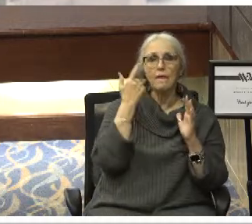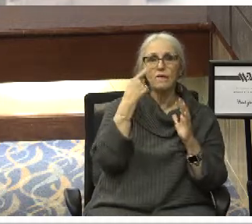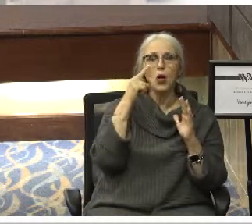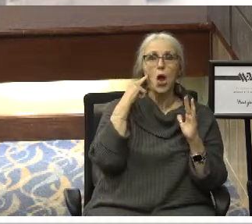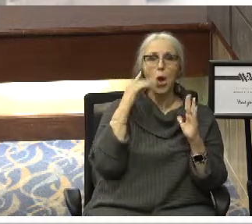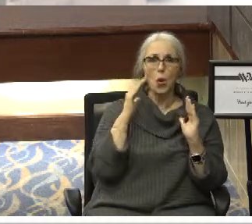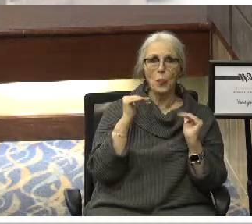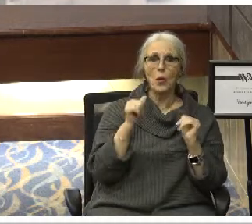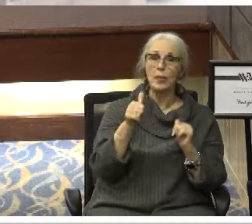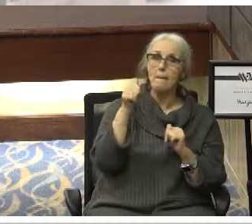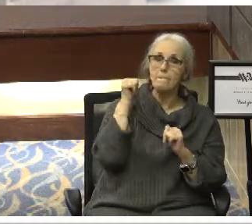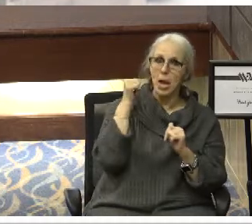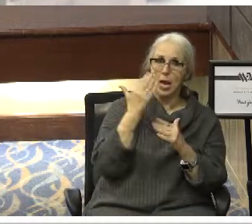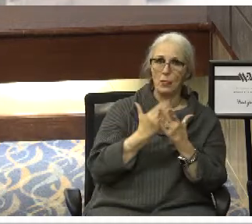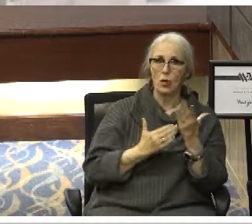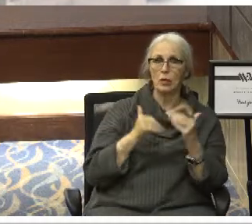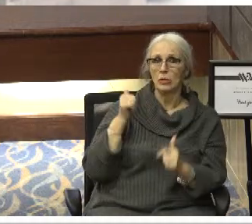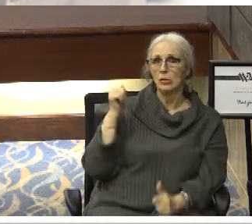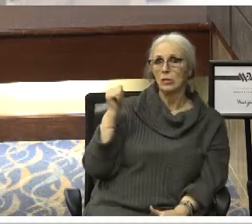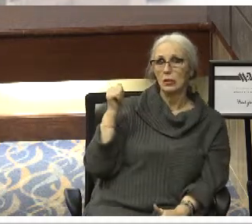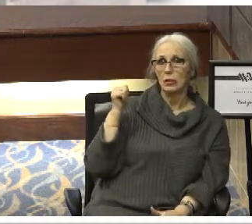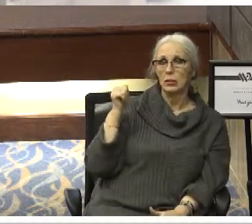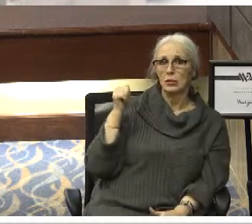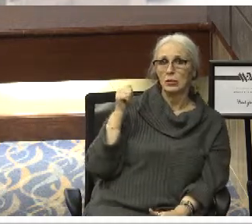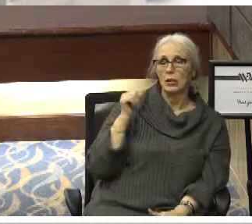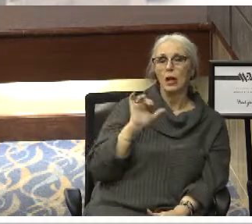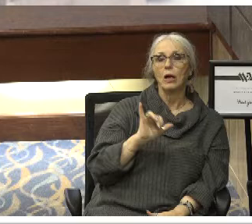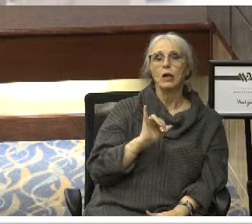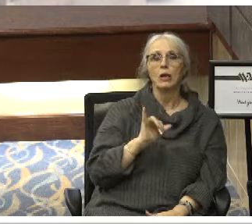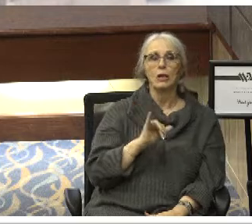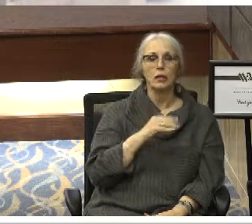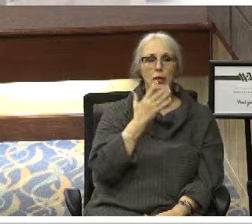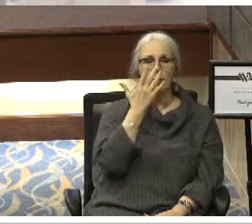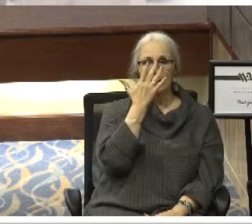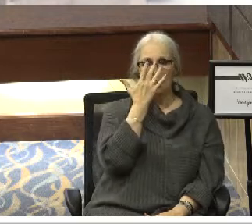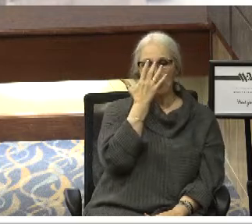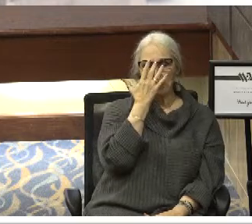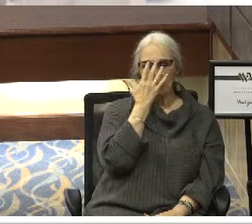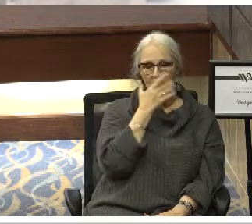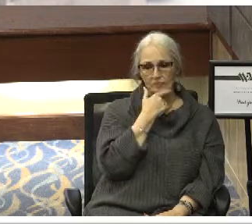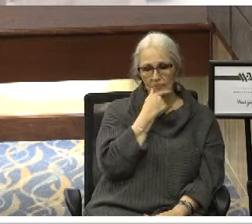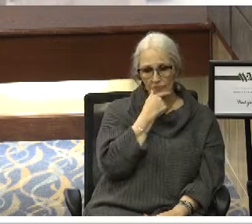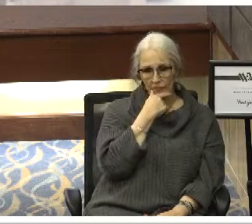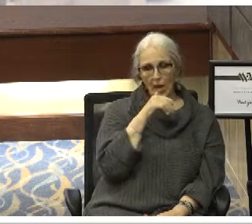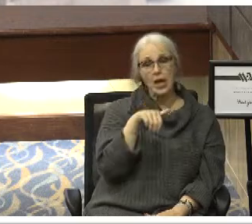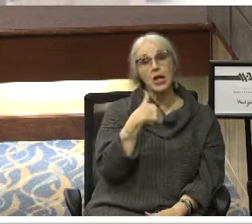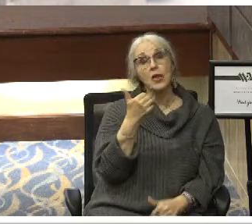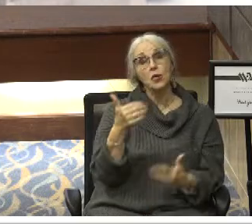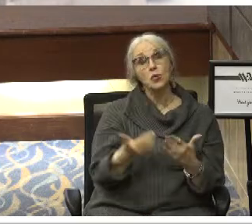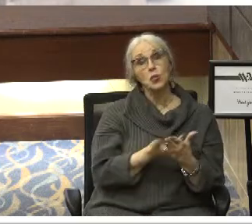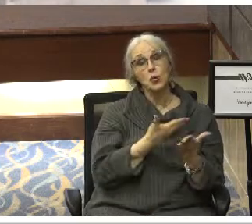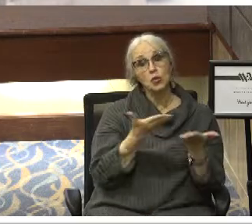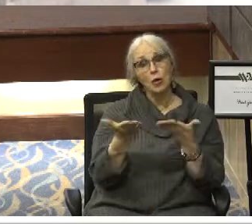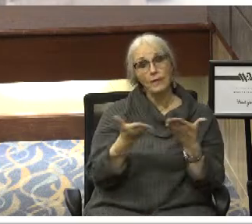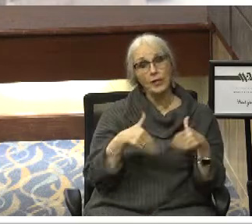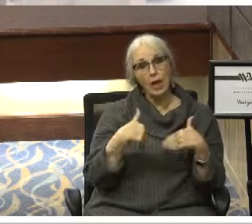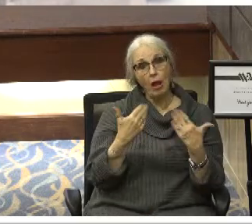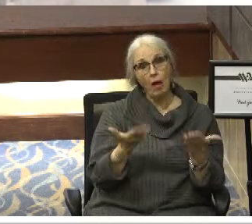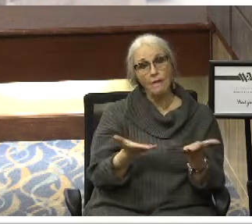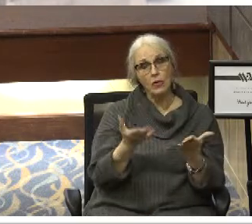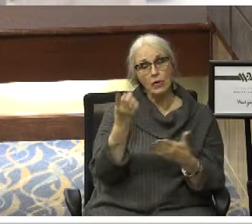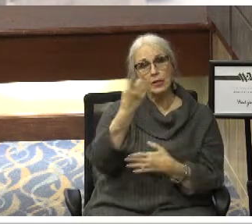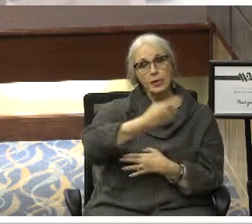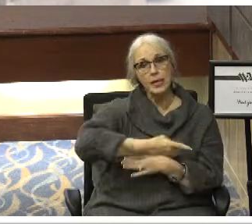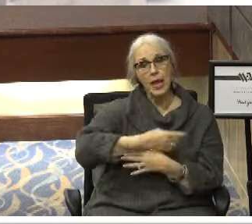portion right here. Okay. And then another new service they'll be providing is the day